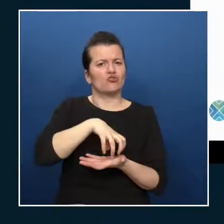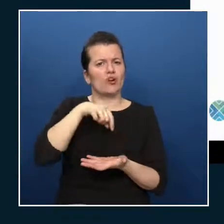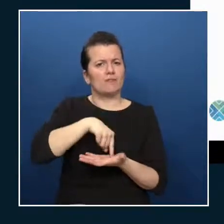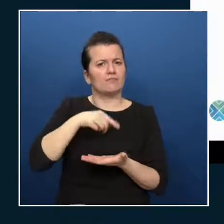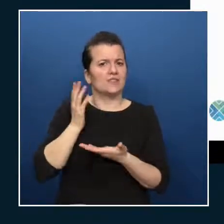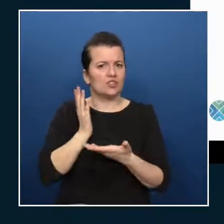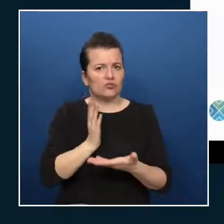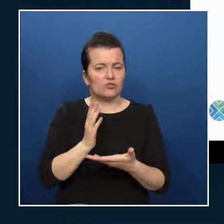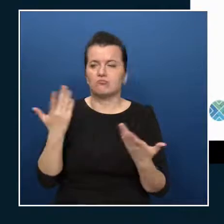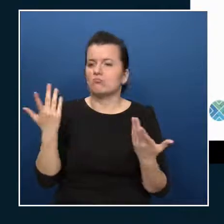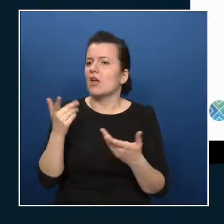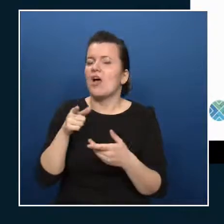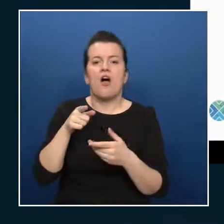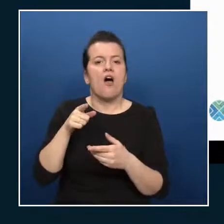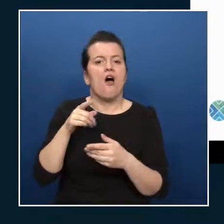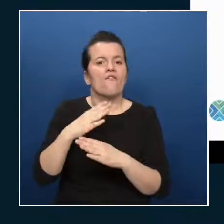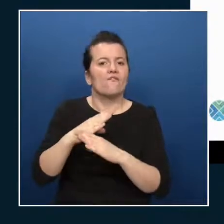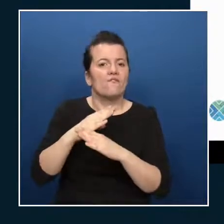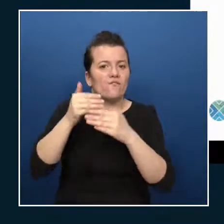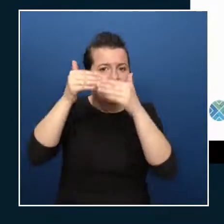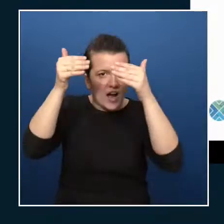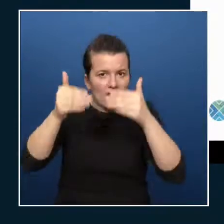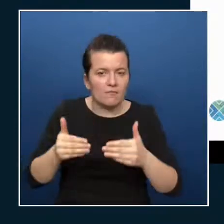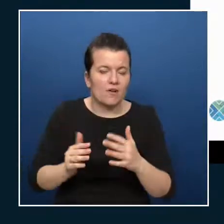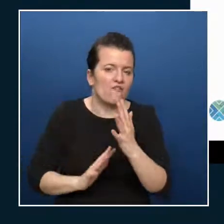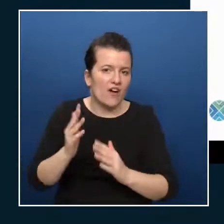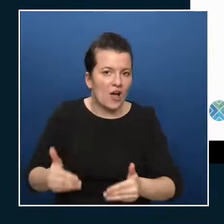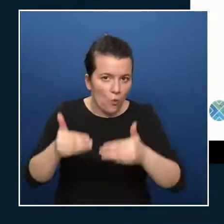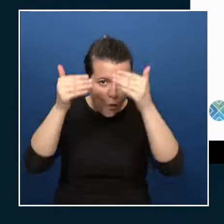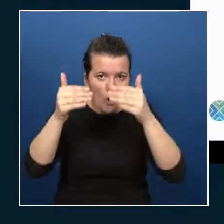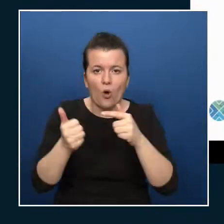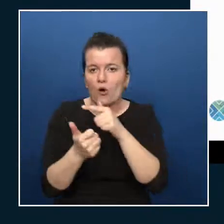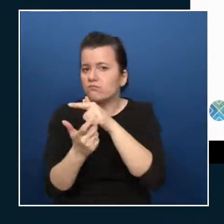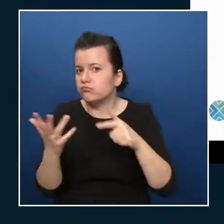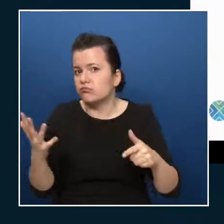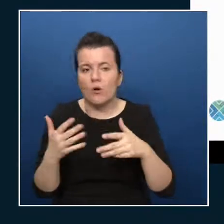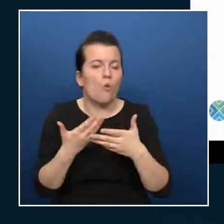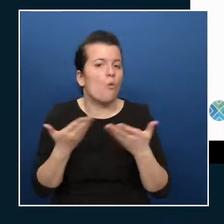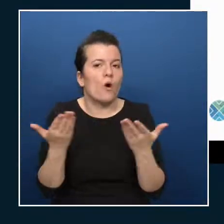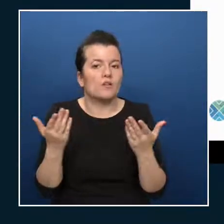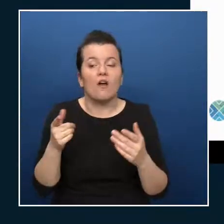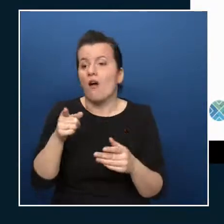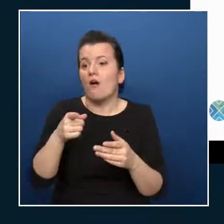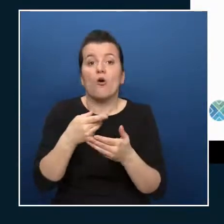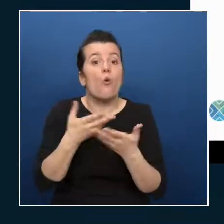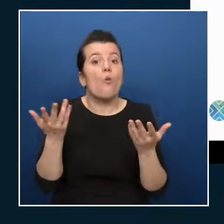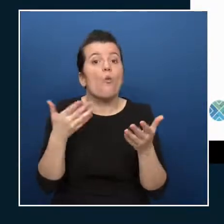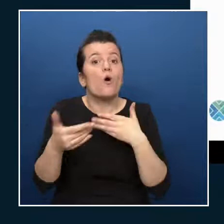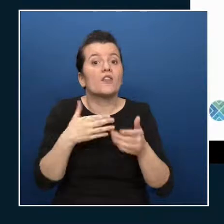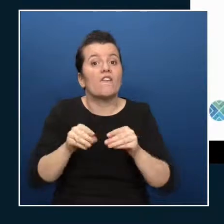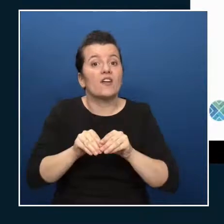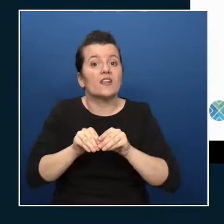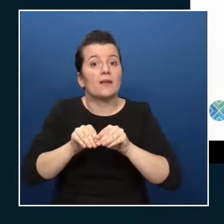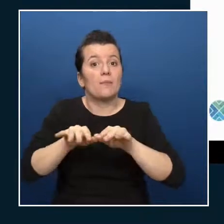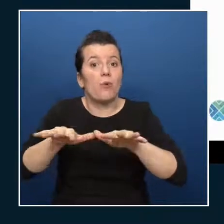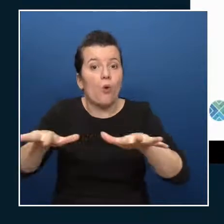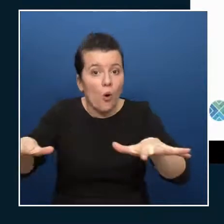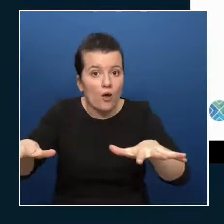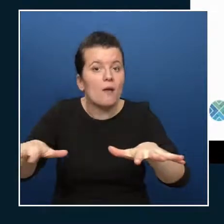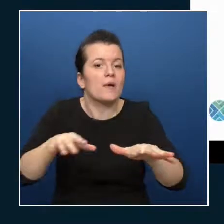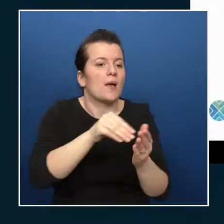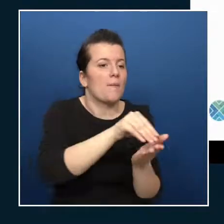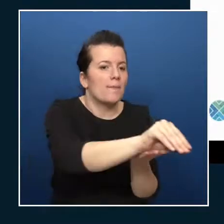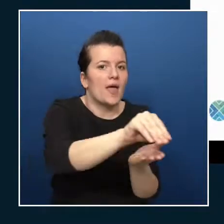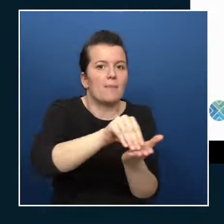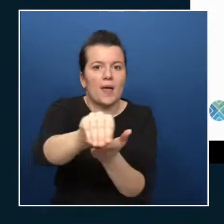Firewall, all that stuff? Because everything you deploy, you have to pay for. So The more you can centralize and the more you can